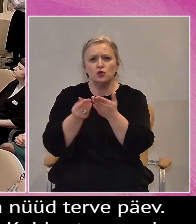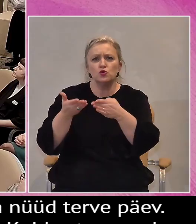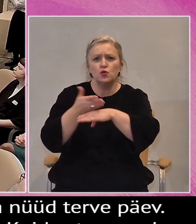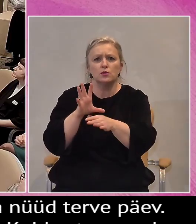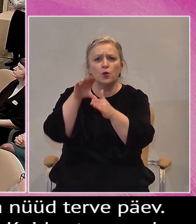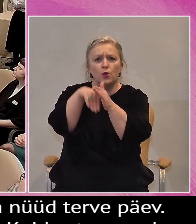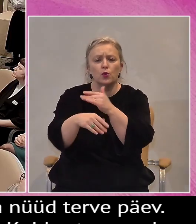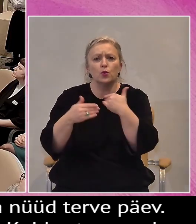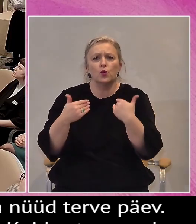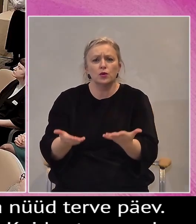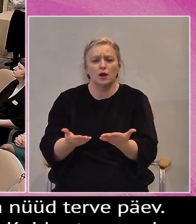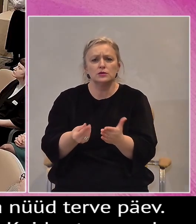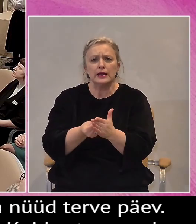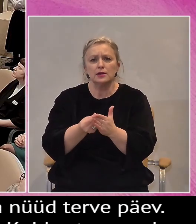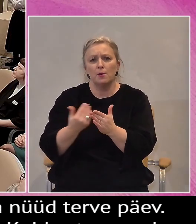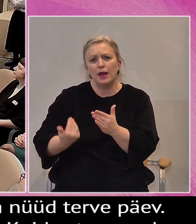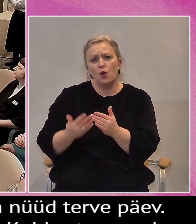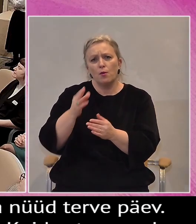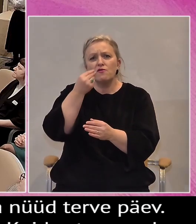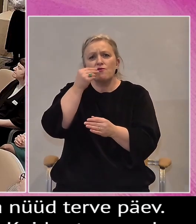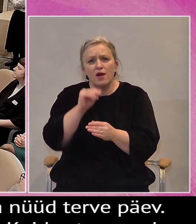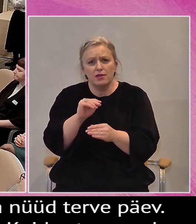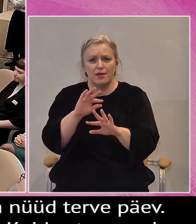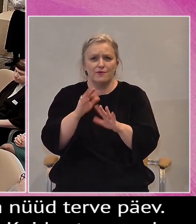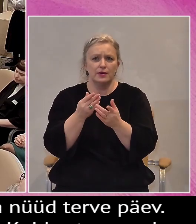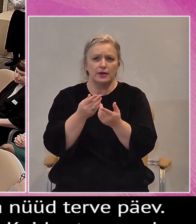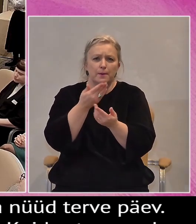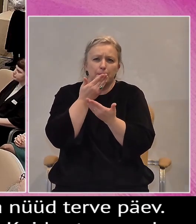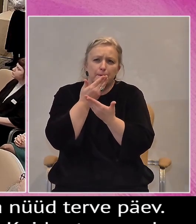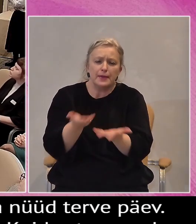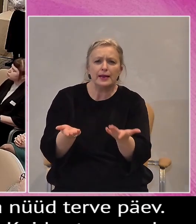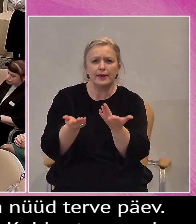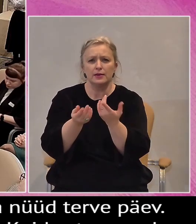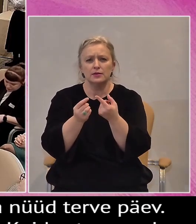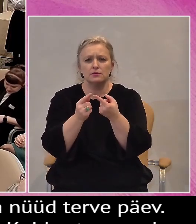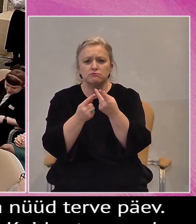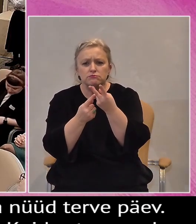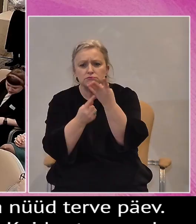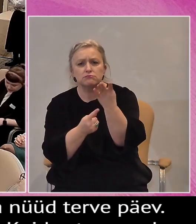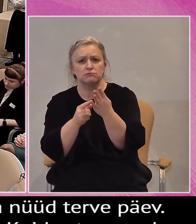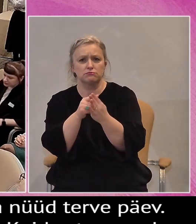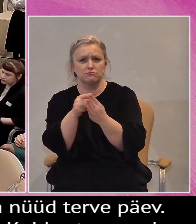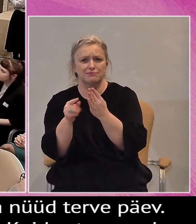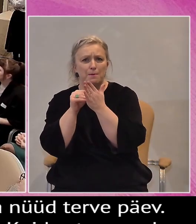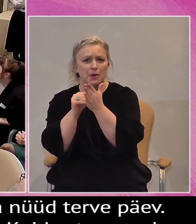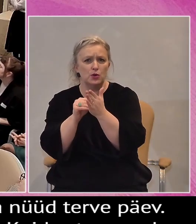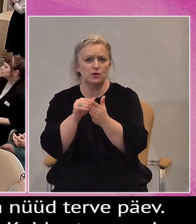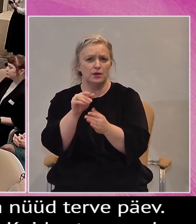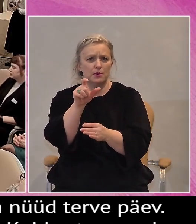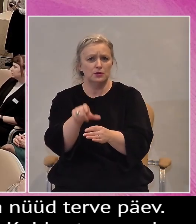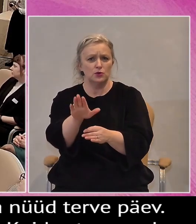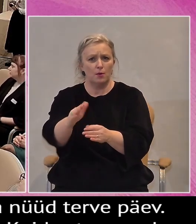use their arms or hands before. So how do we bring in this gain of skills into